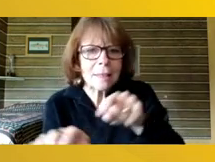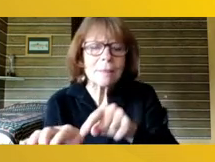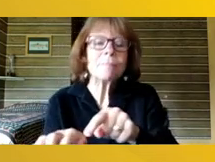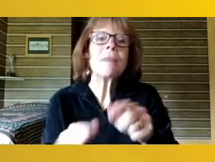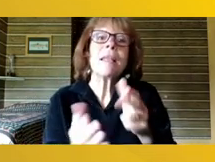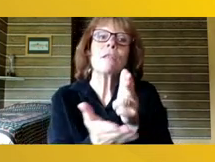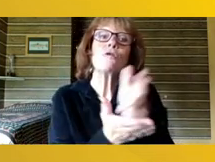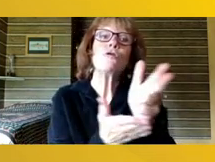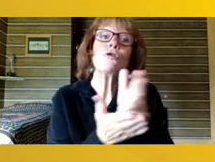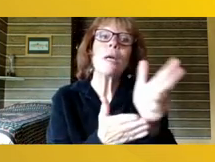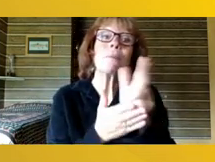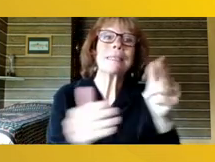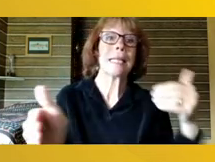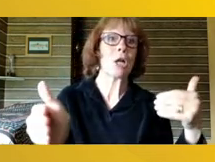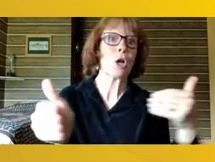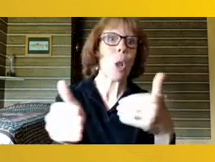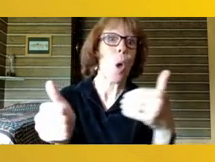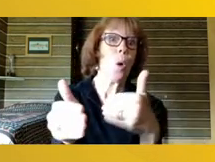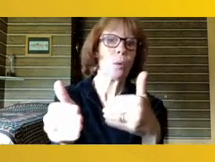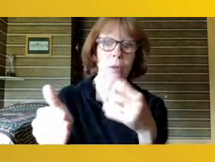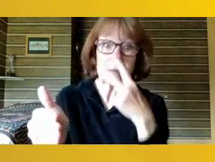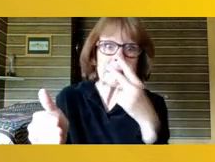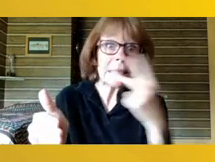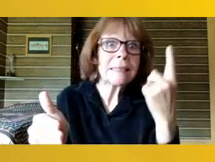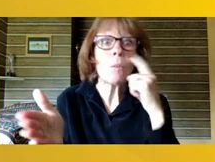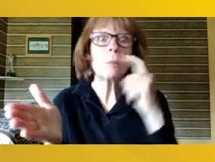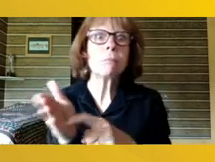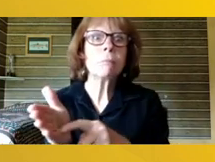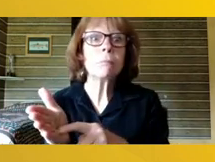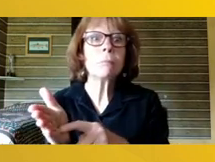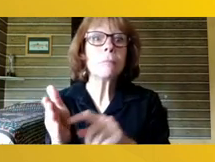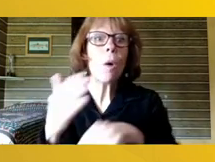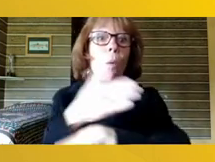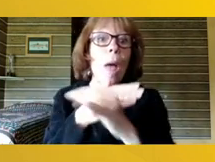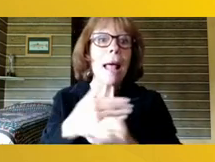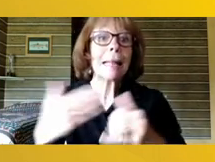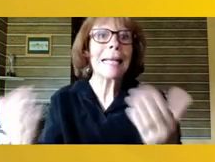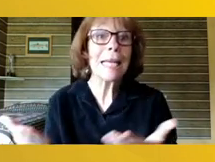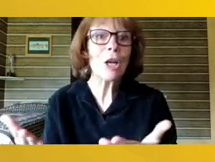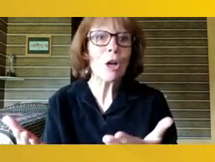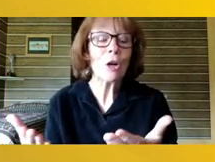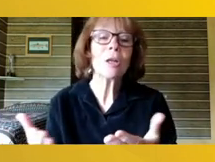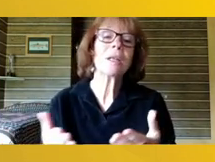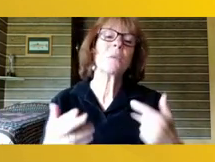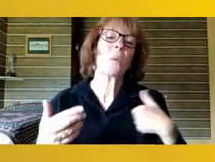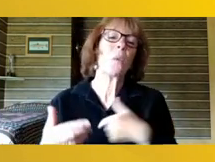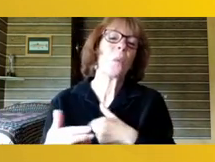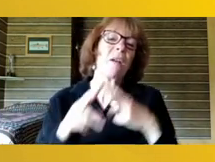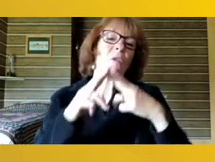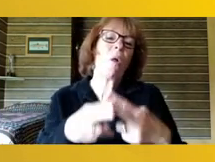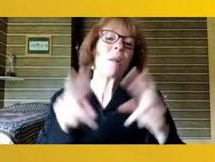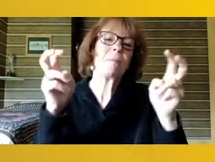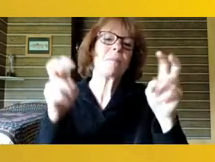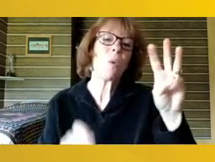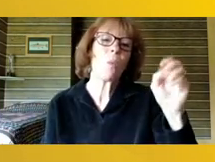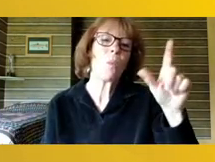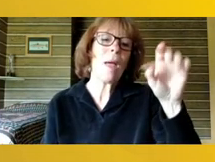there's recent whale observations on their routes. So we're going to call this whale reporting. Next